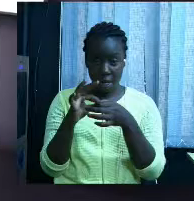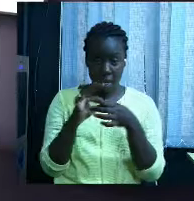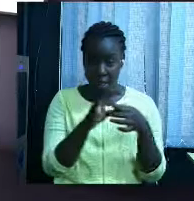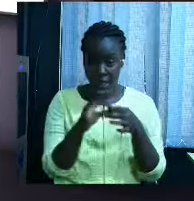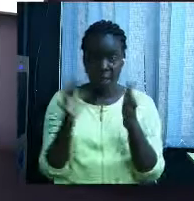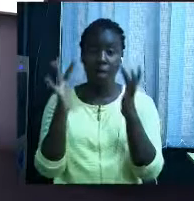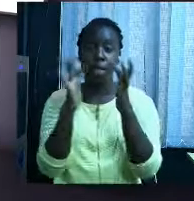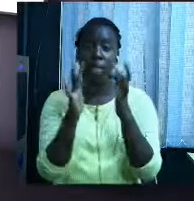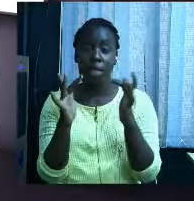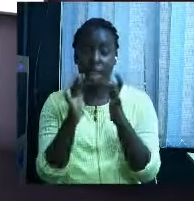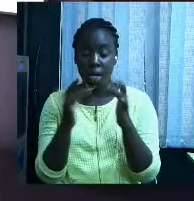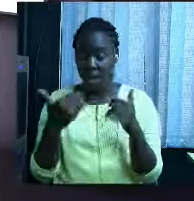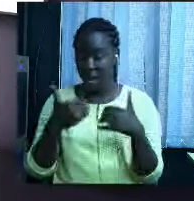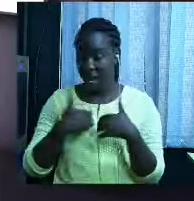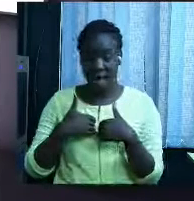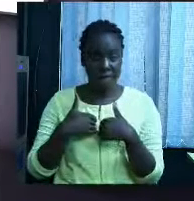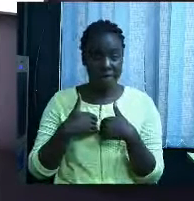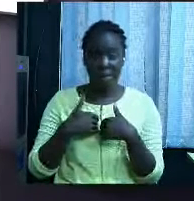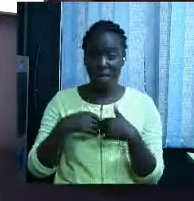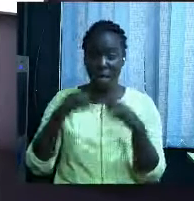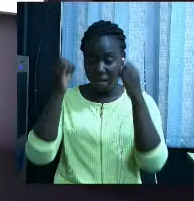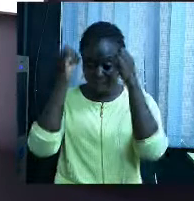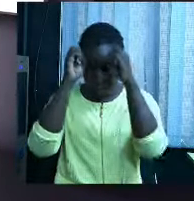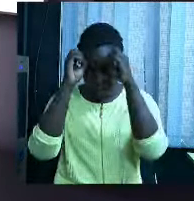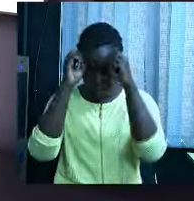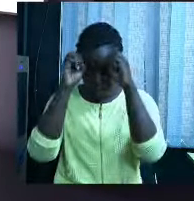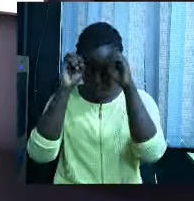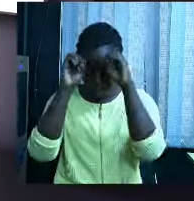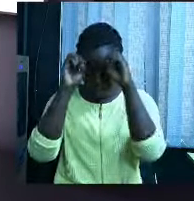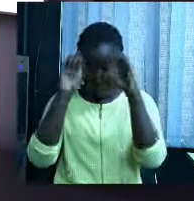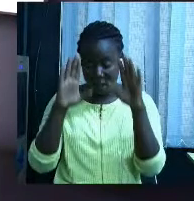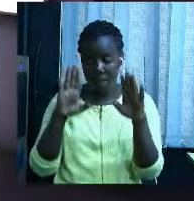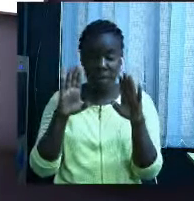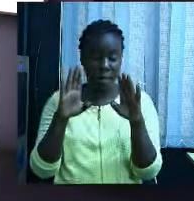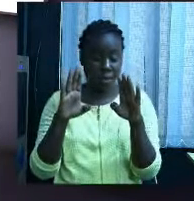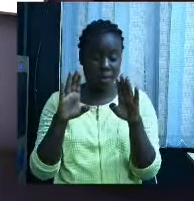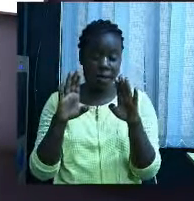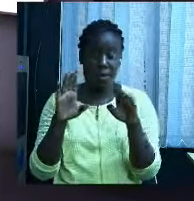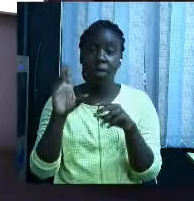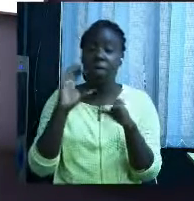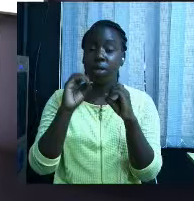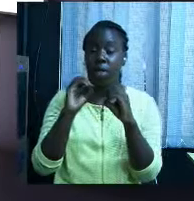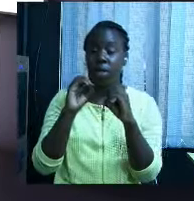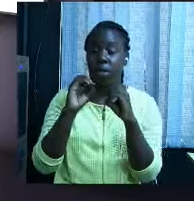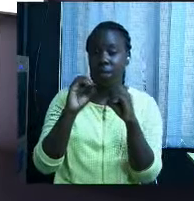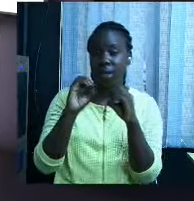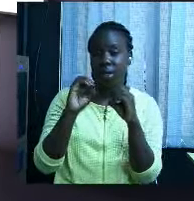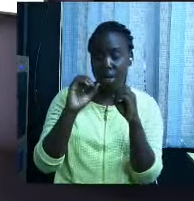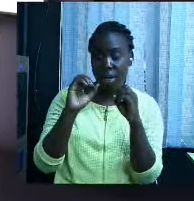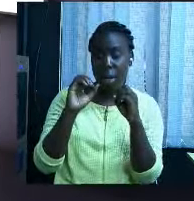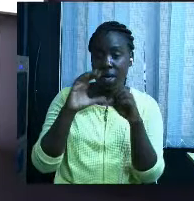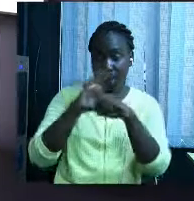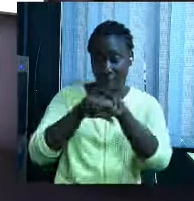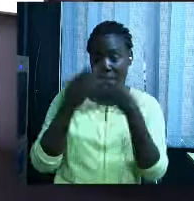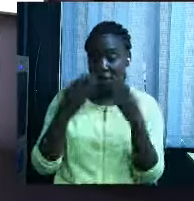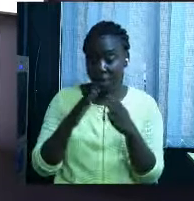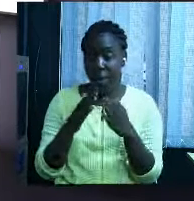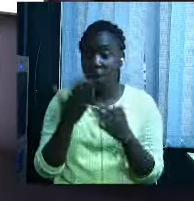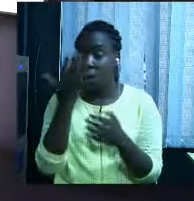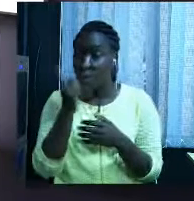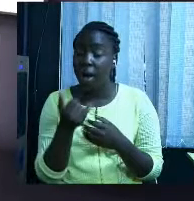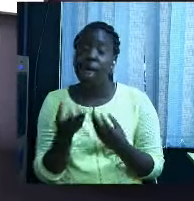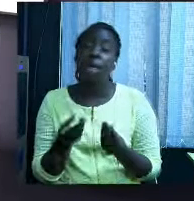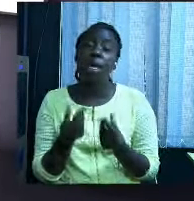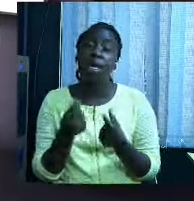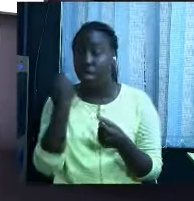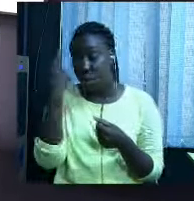some formal education before now. So it's a bit easier. to tell them what to do. As much as it's please